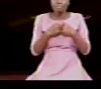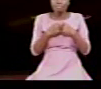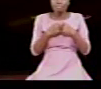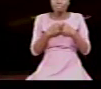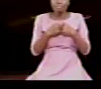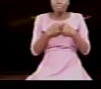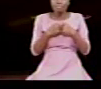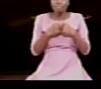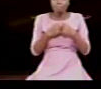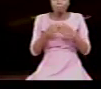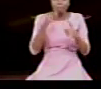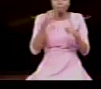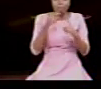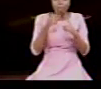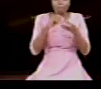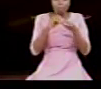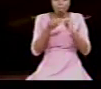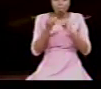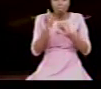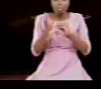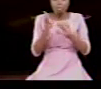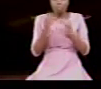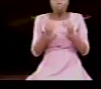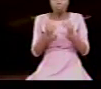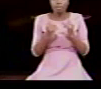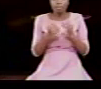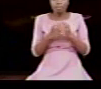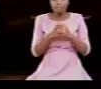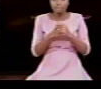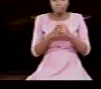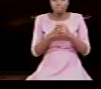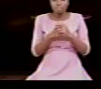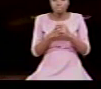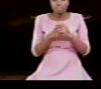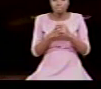That's point number two now. But look at it again.